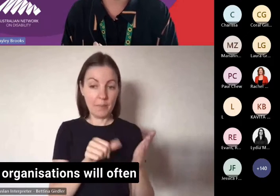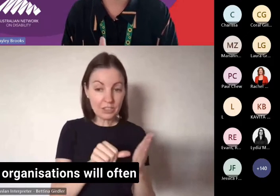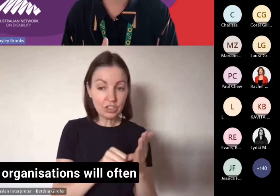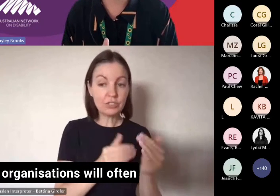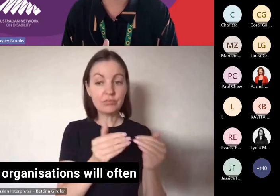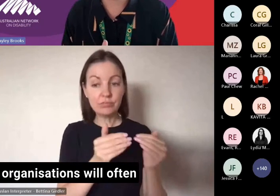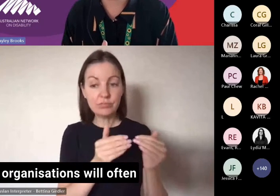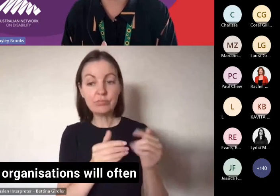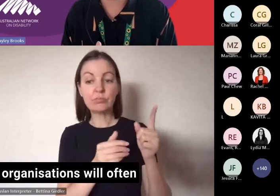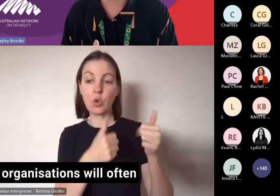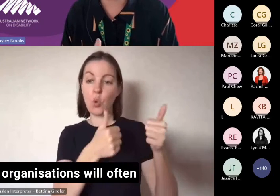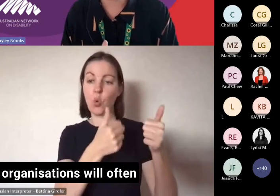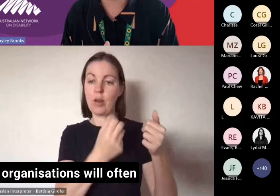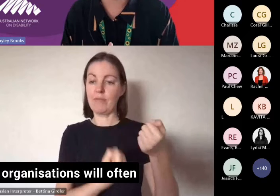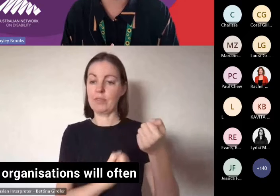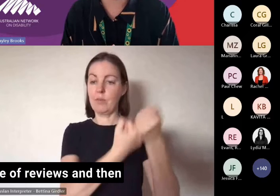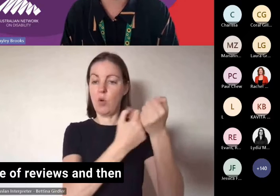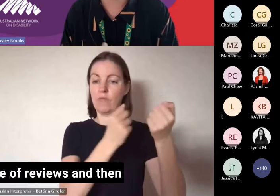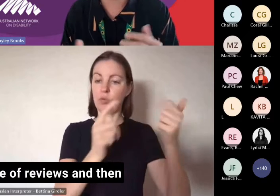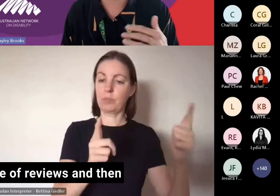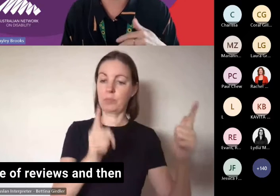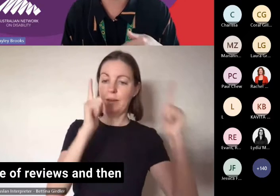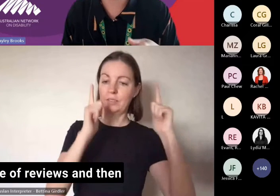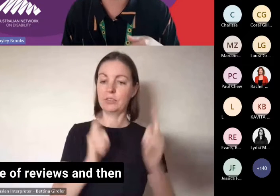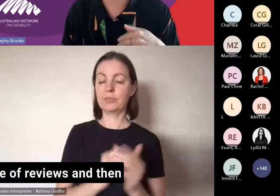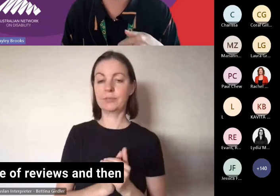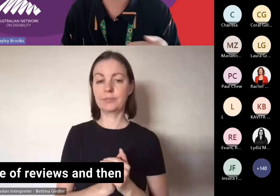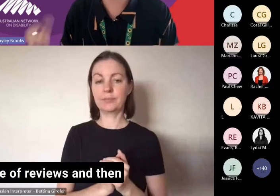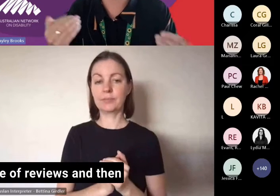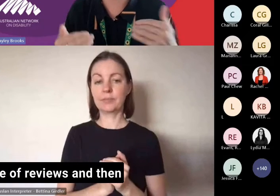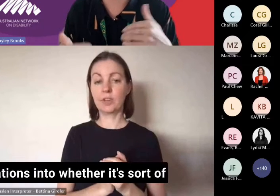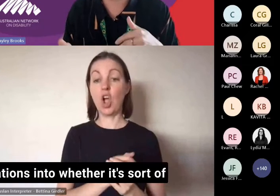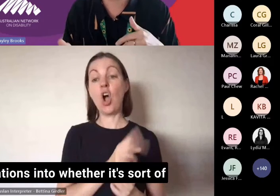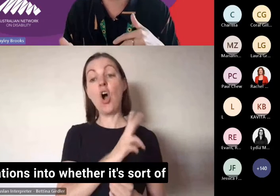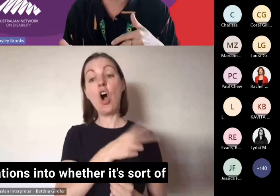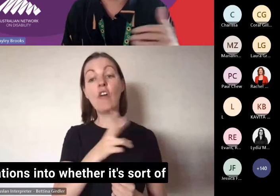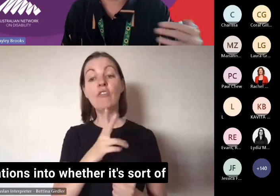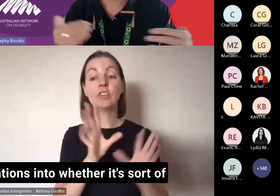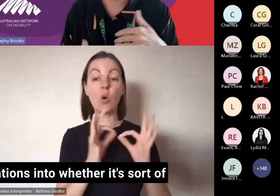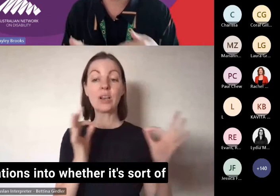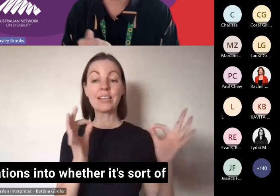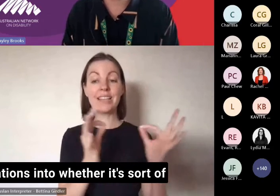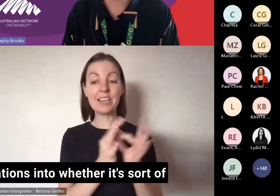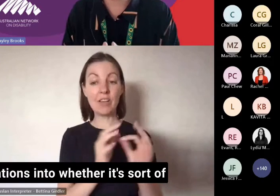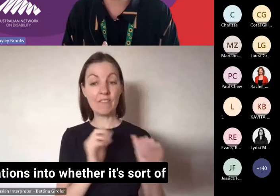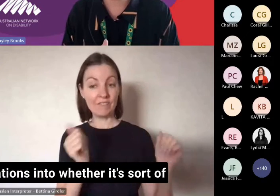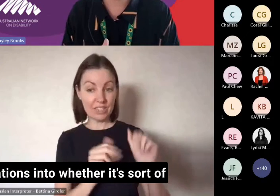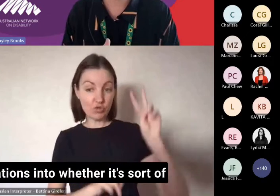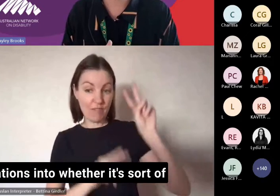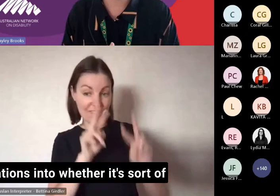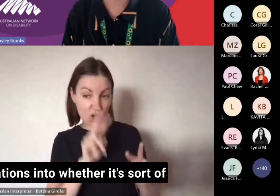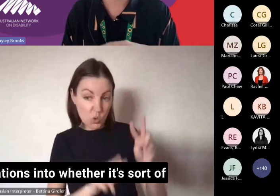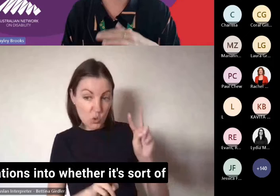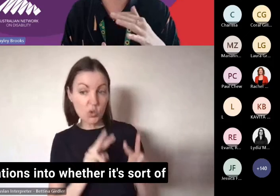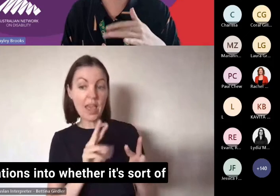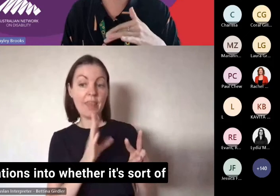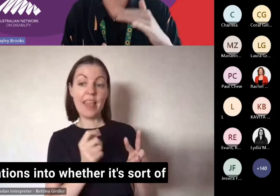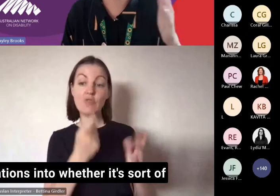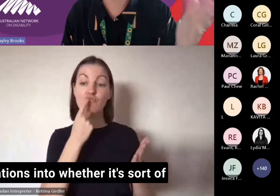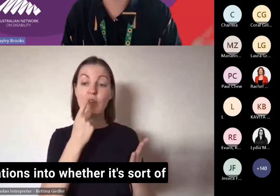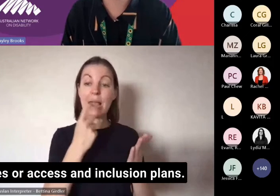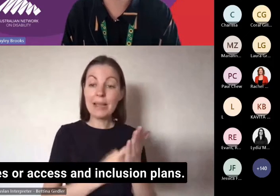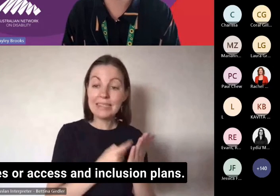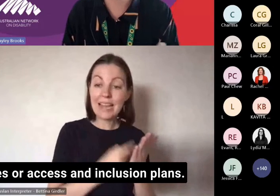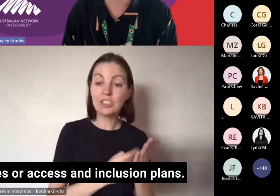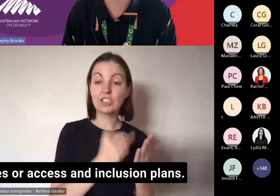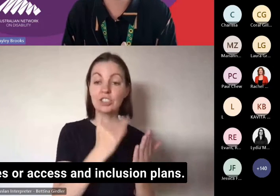do see that organisations will often do these type of reviews and then embed recommendations into whether it's